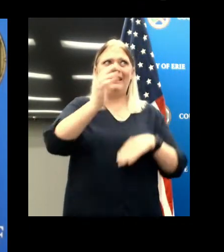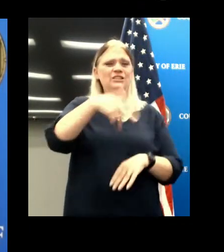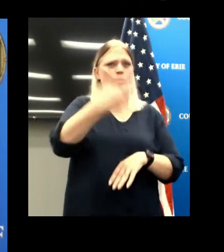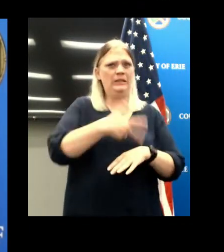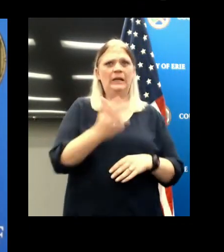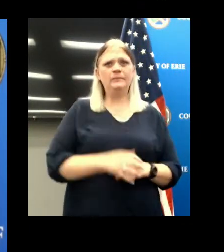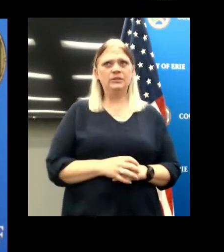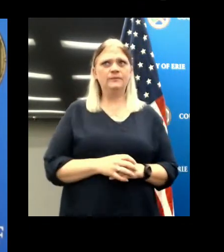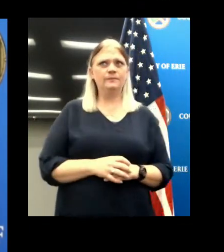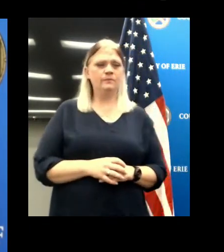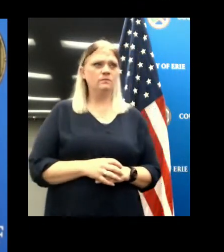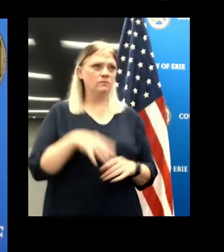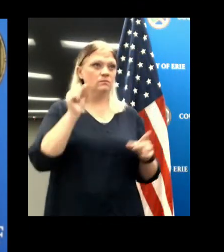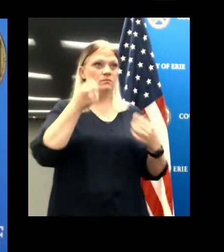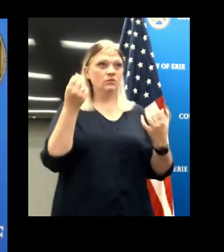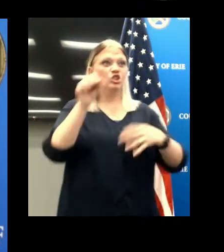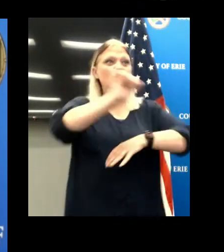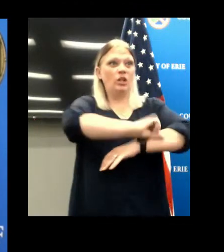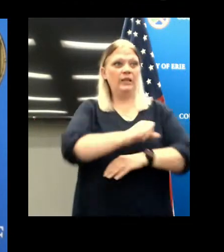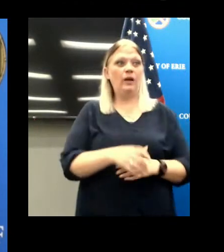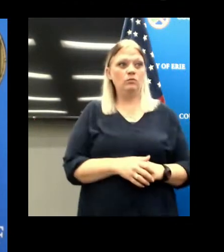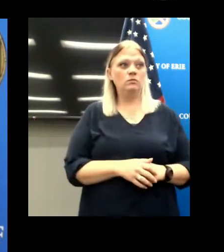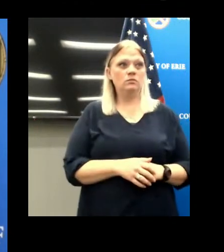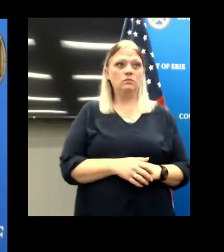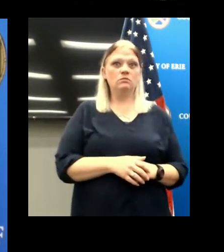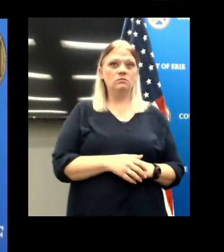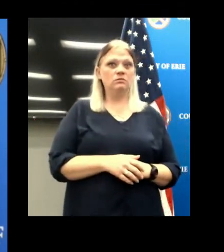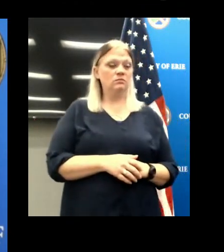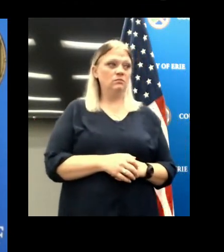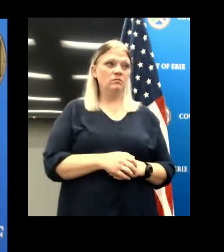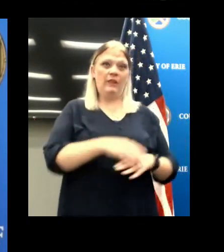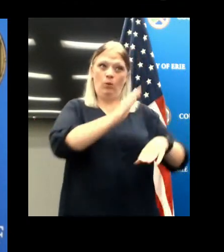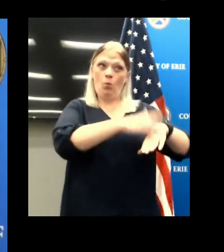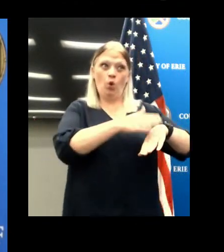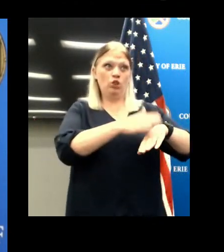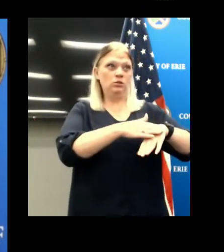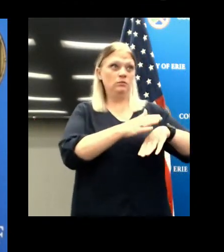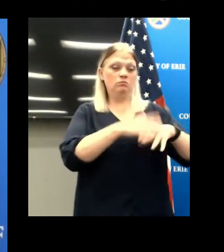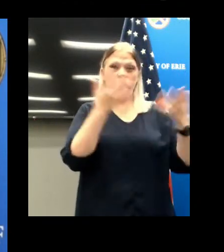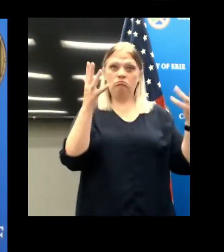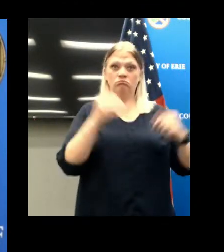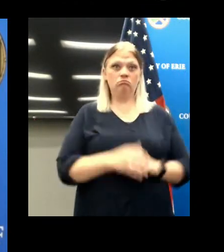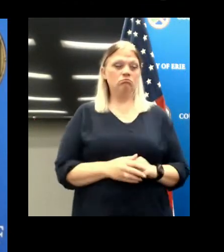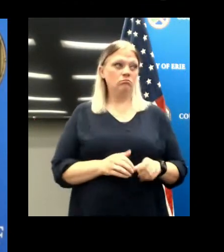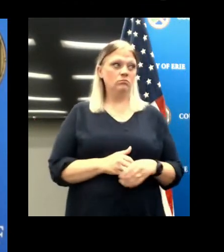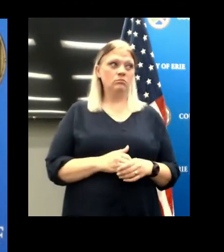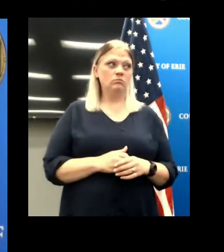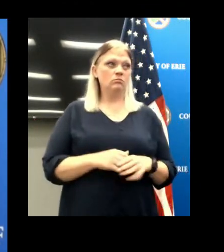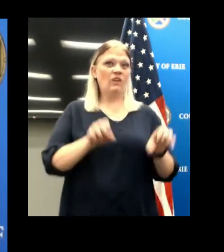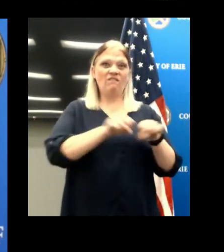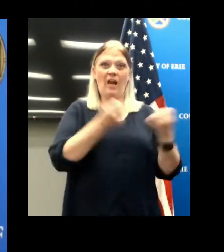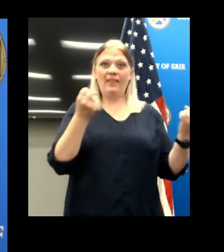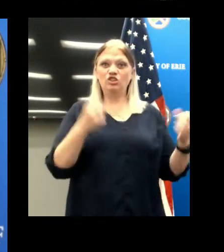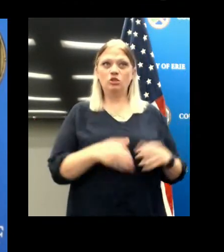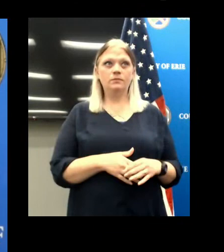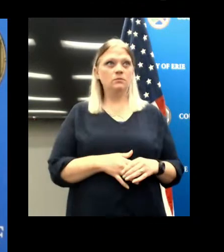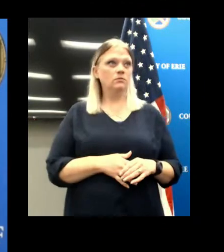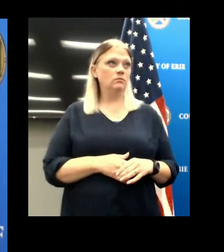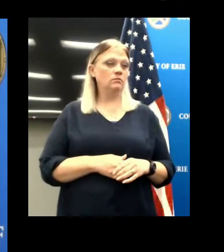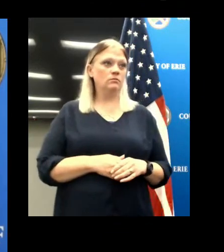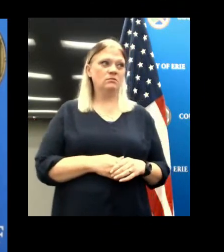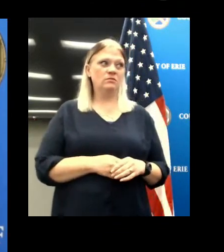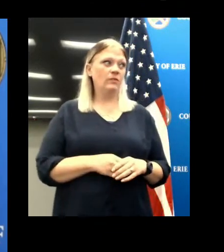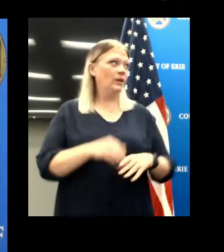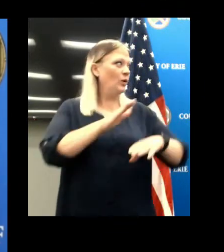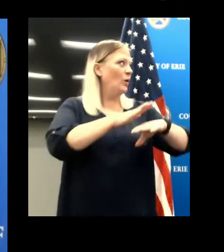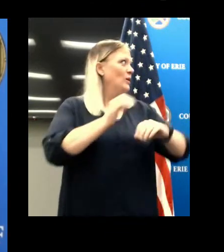there. But yes, they were shut down. They were they were warned. They're given violation. Did you